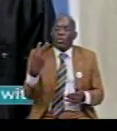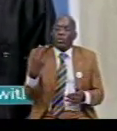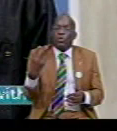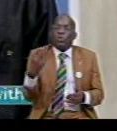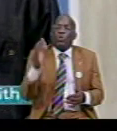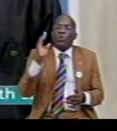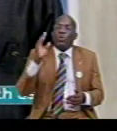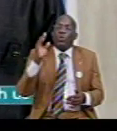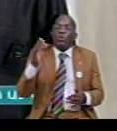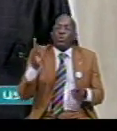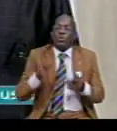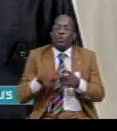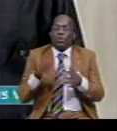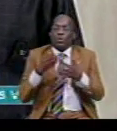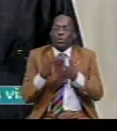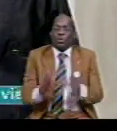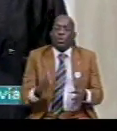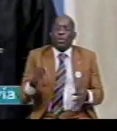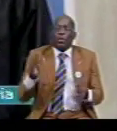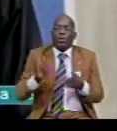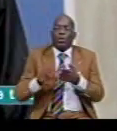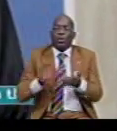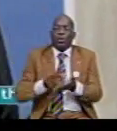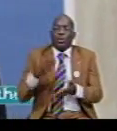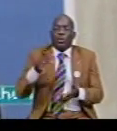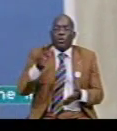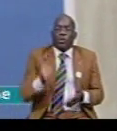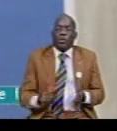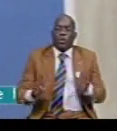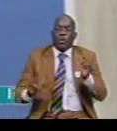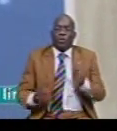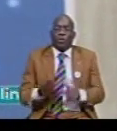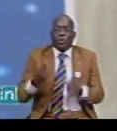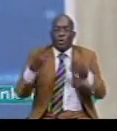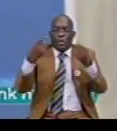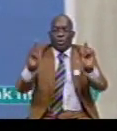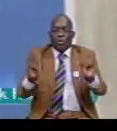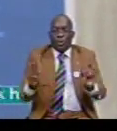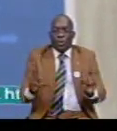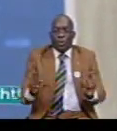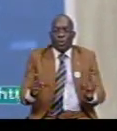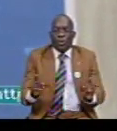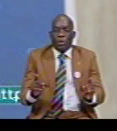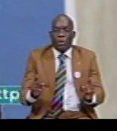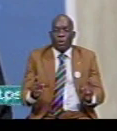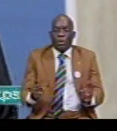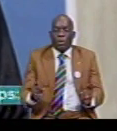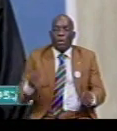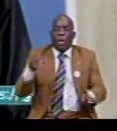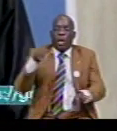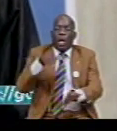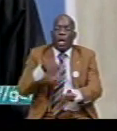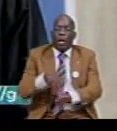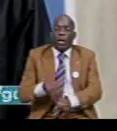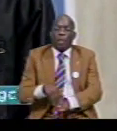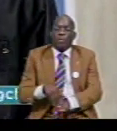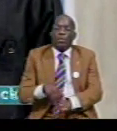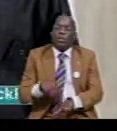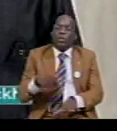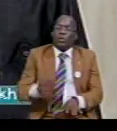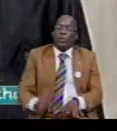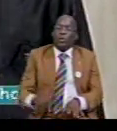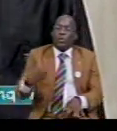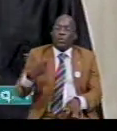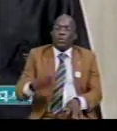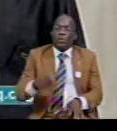God. Praise the Lord. The first one happened during the GCK in Bayelsa,